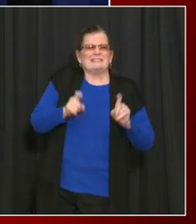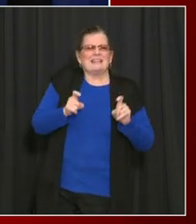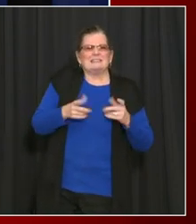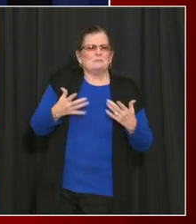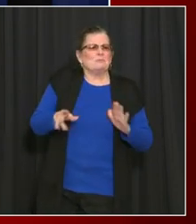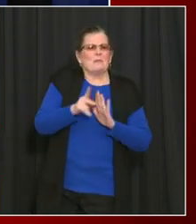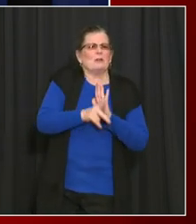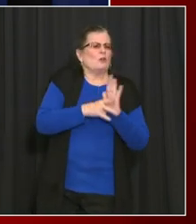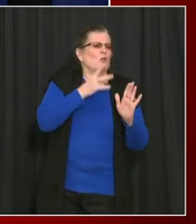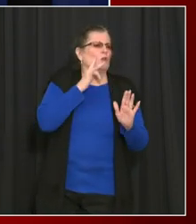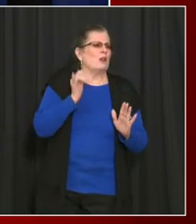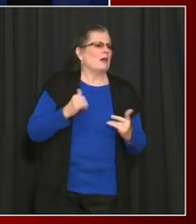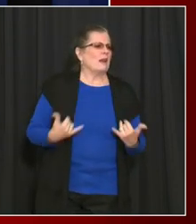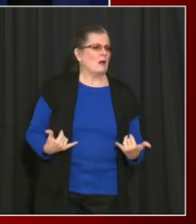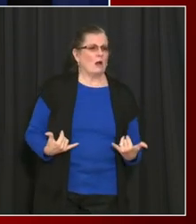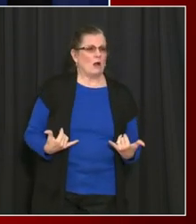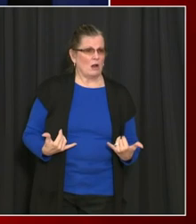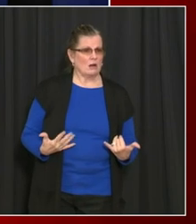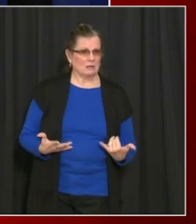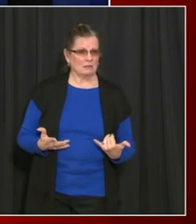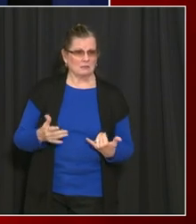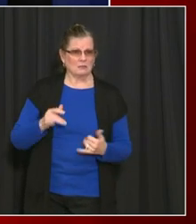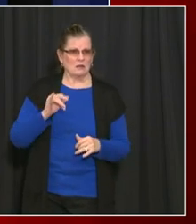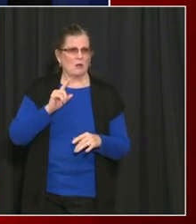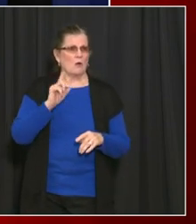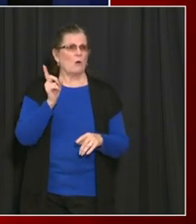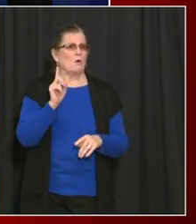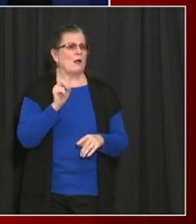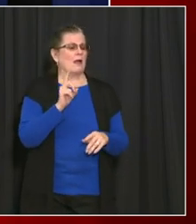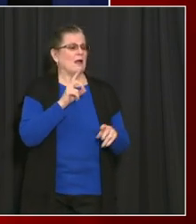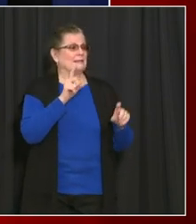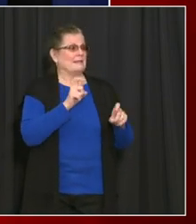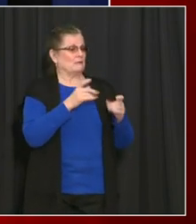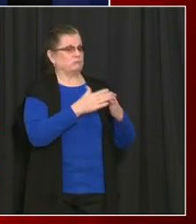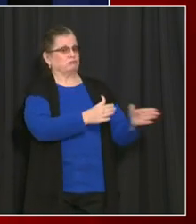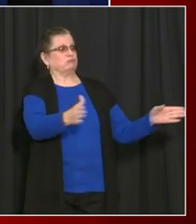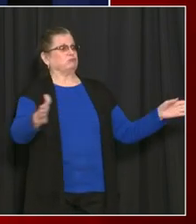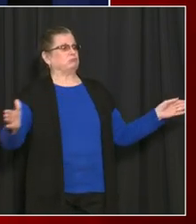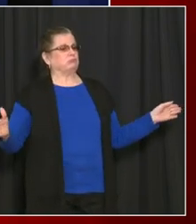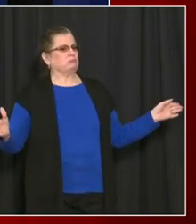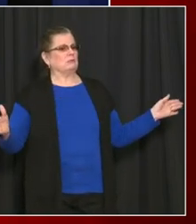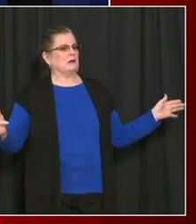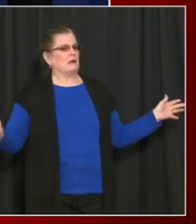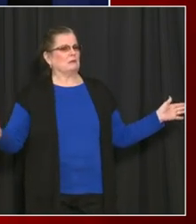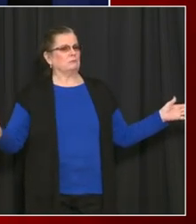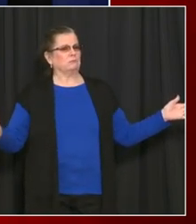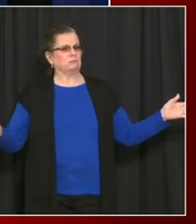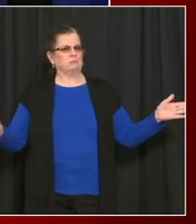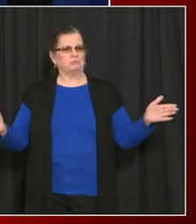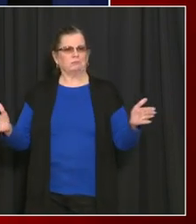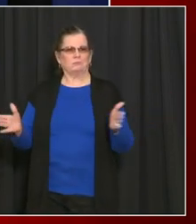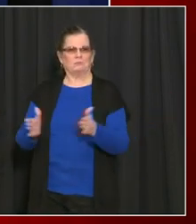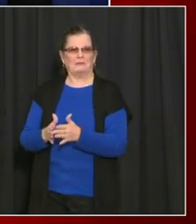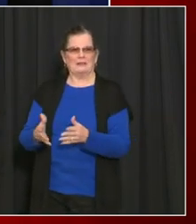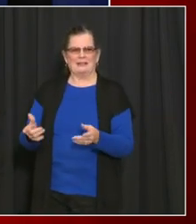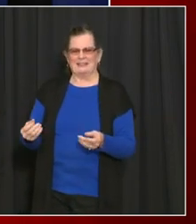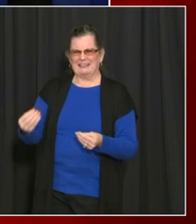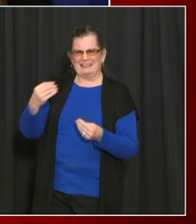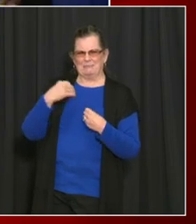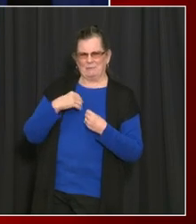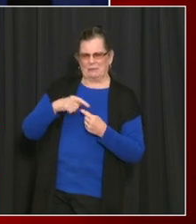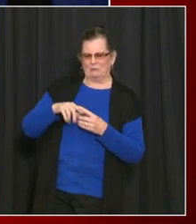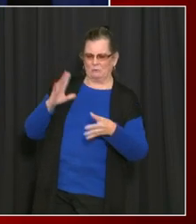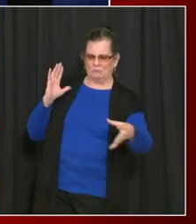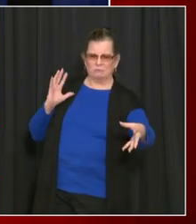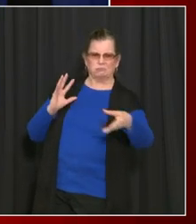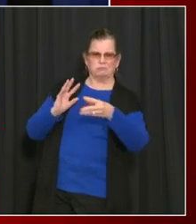are like now. Who are you testing from a broader perspective? Now, there has been a comprehensive review,